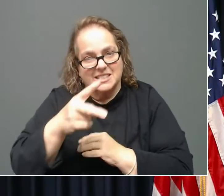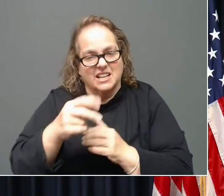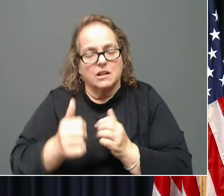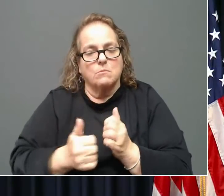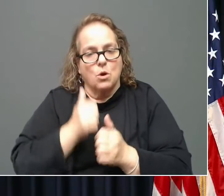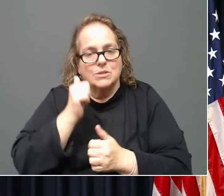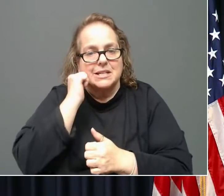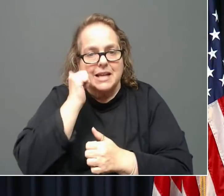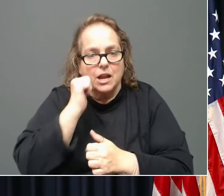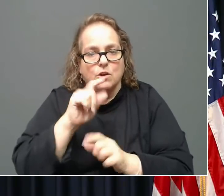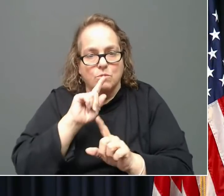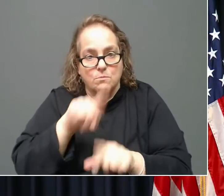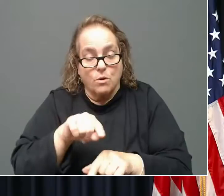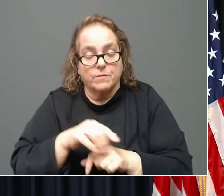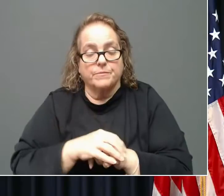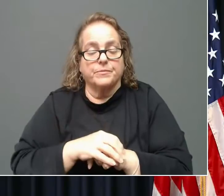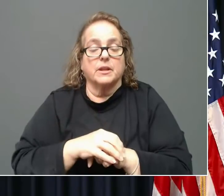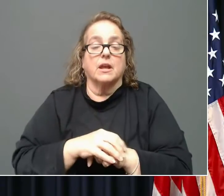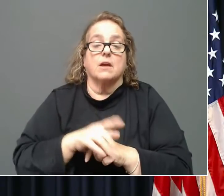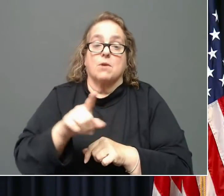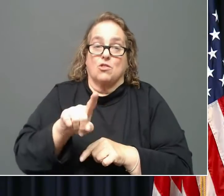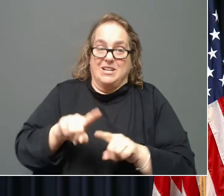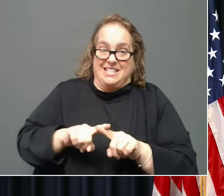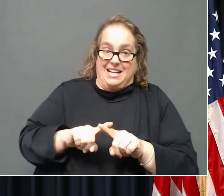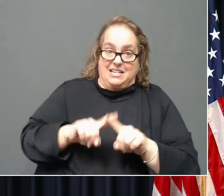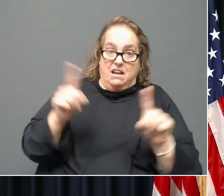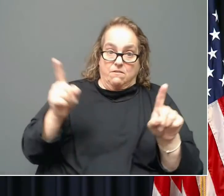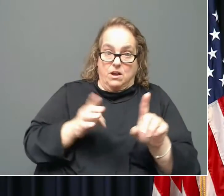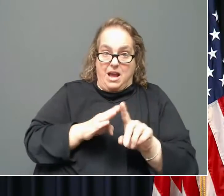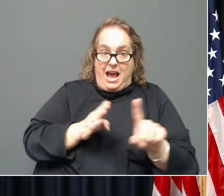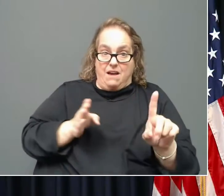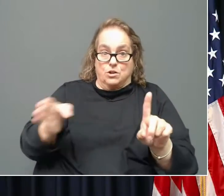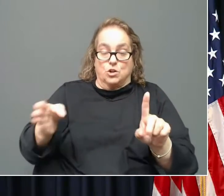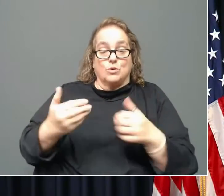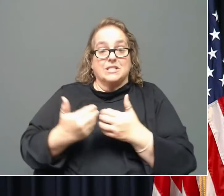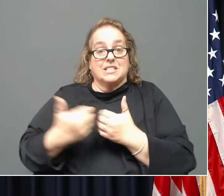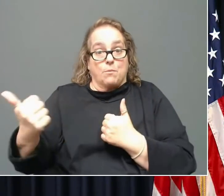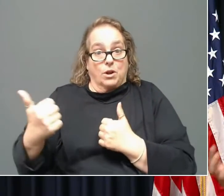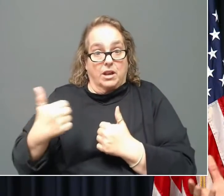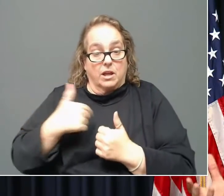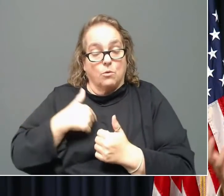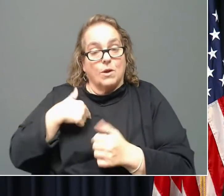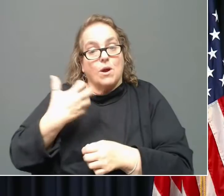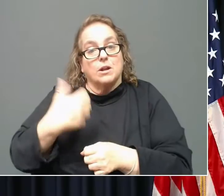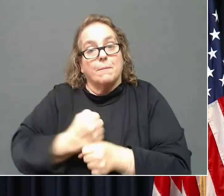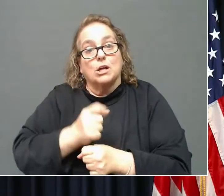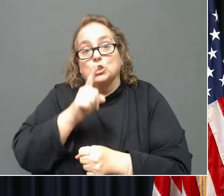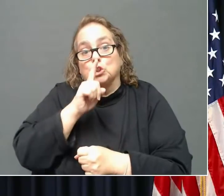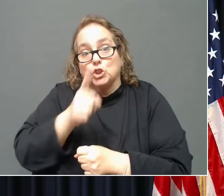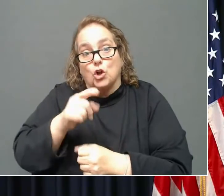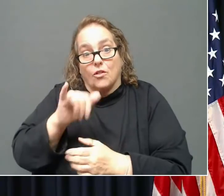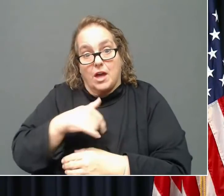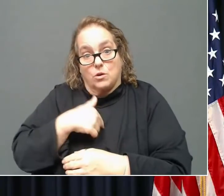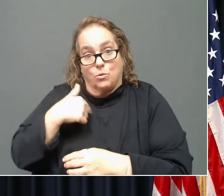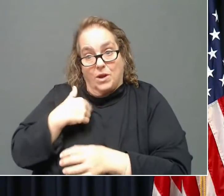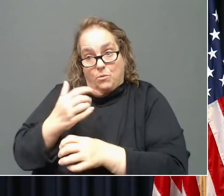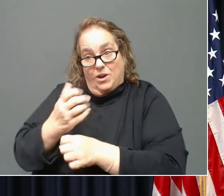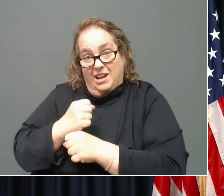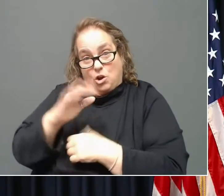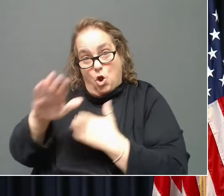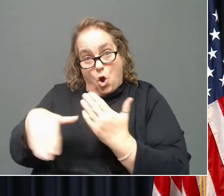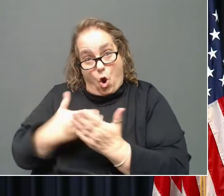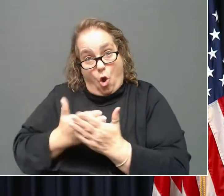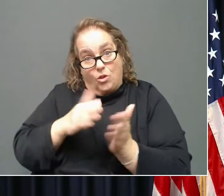reports. But what we were separately doing to make sure that we were getting all the deaths from the local